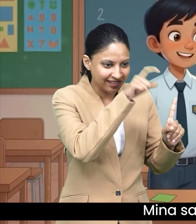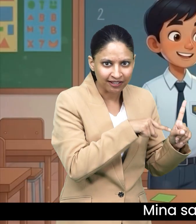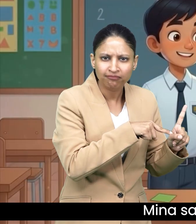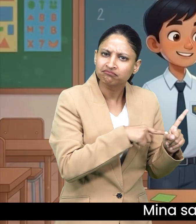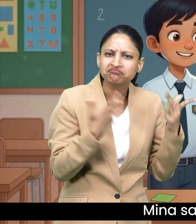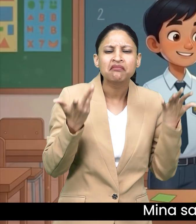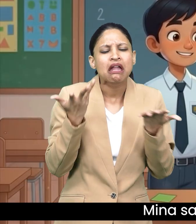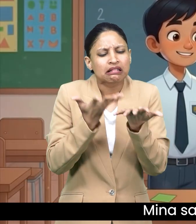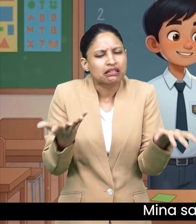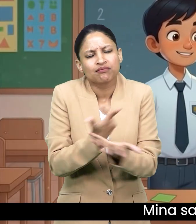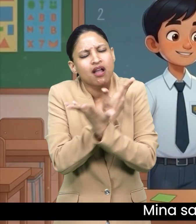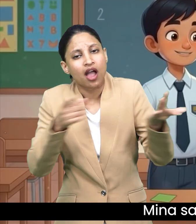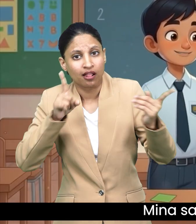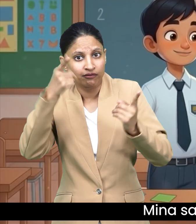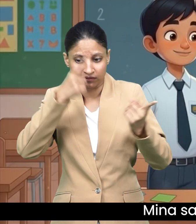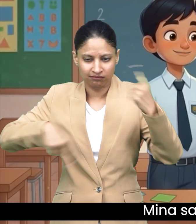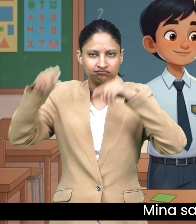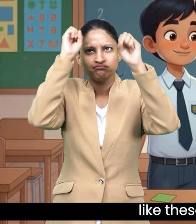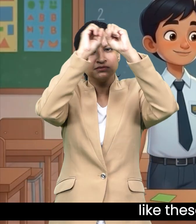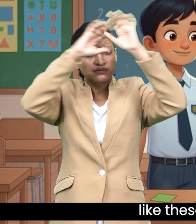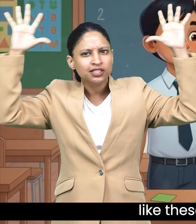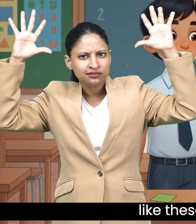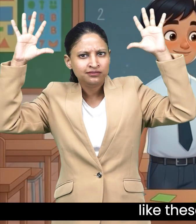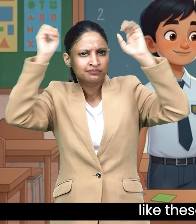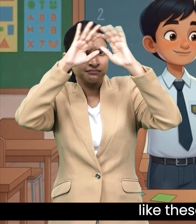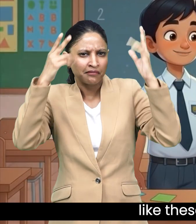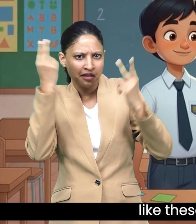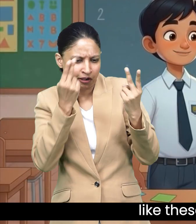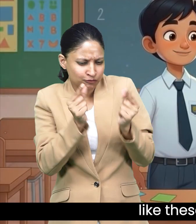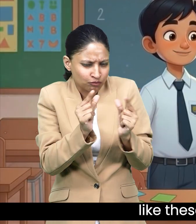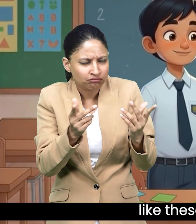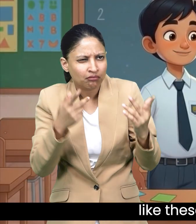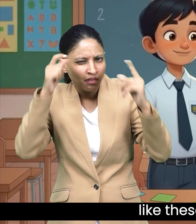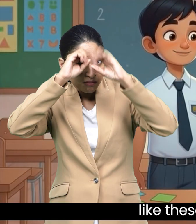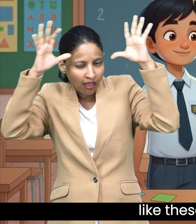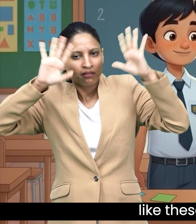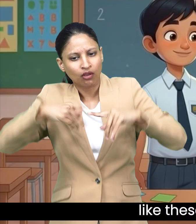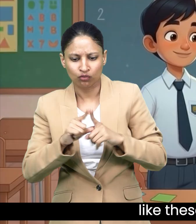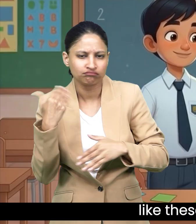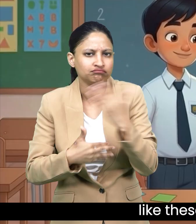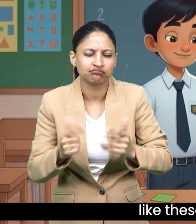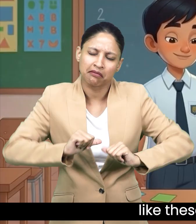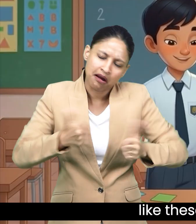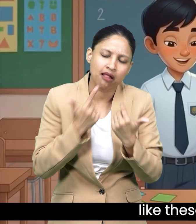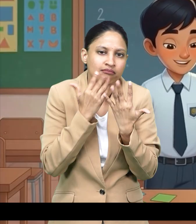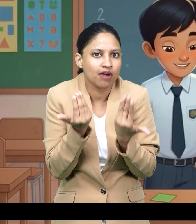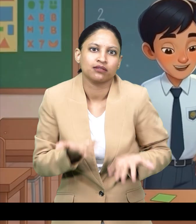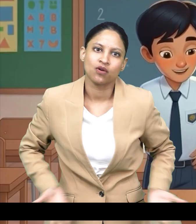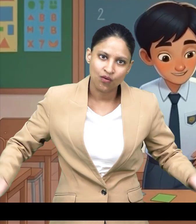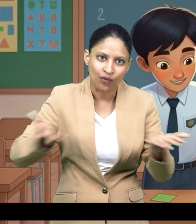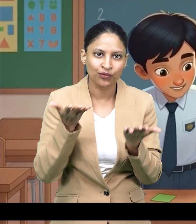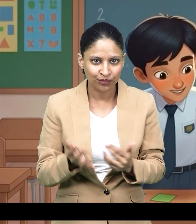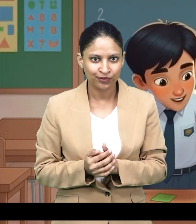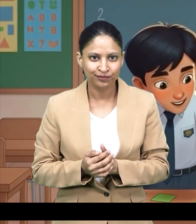Mina said, "We can use different pieces like these to make anything we imagine."